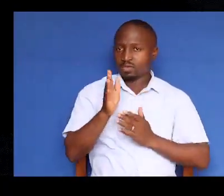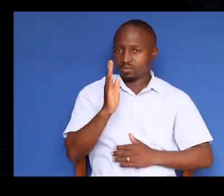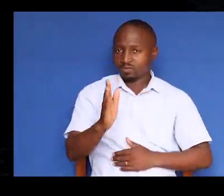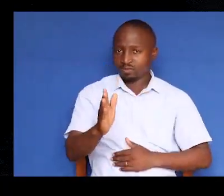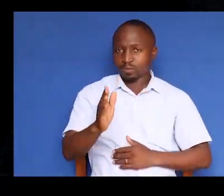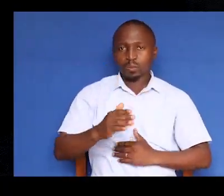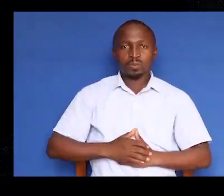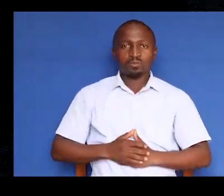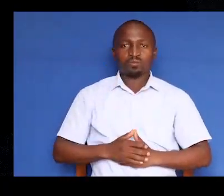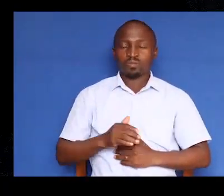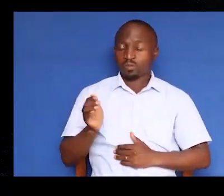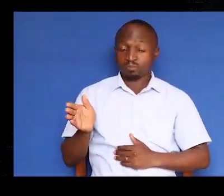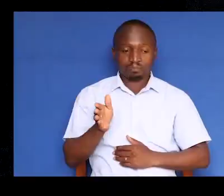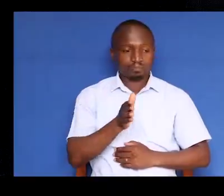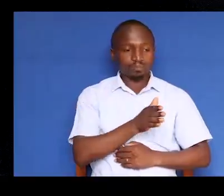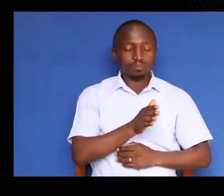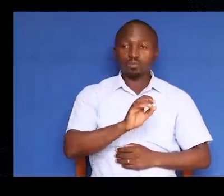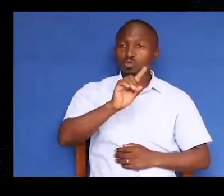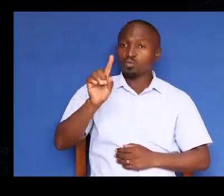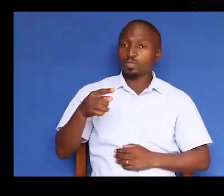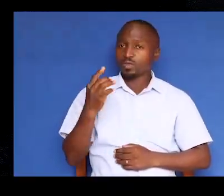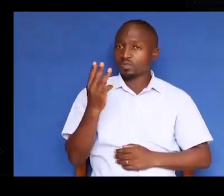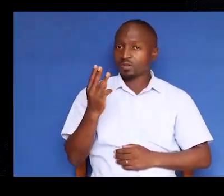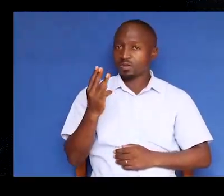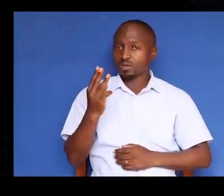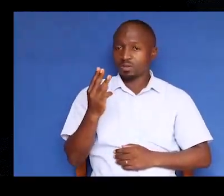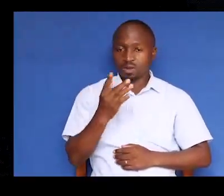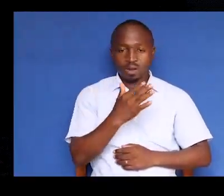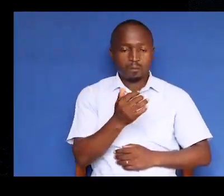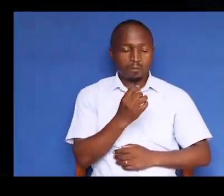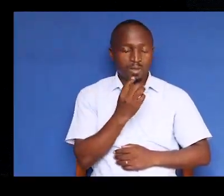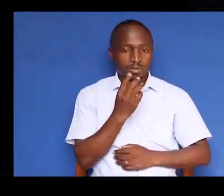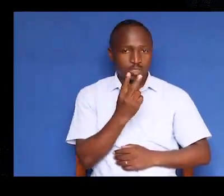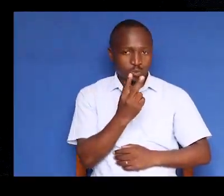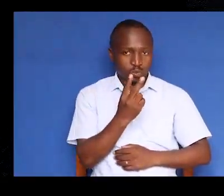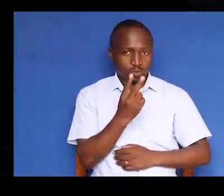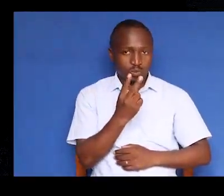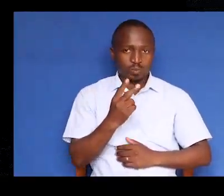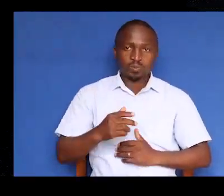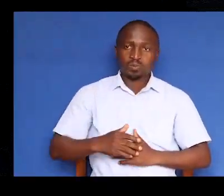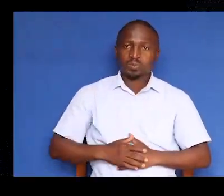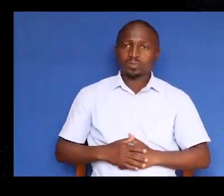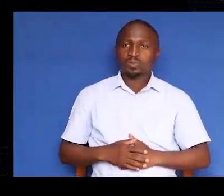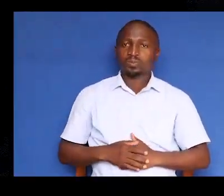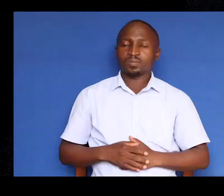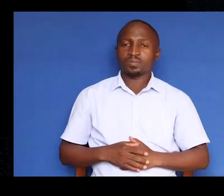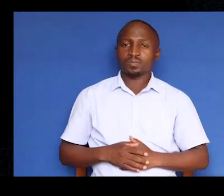when we go to question number 3, Roman 2. Question number 3, Roman 2,